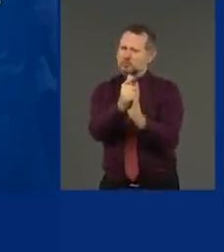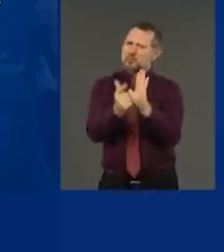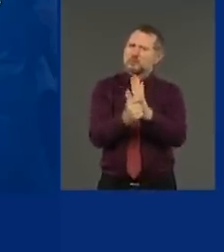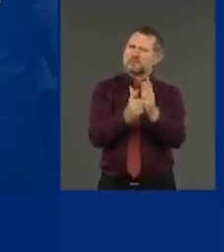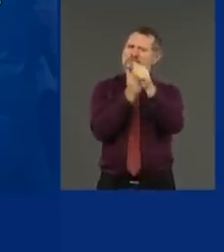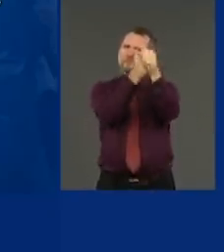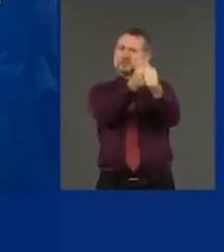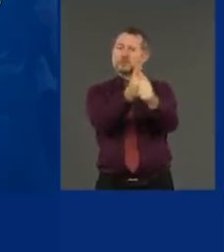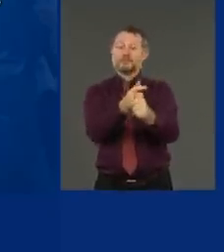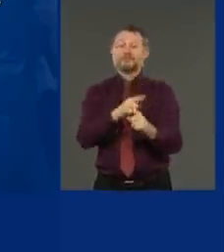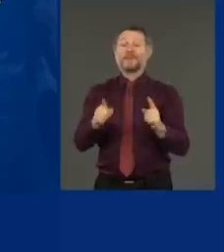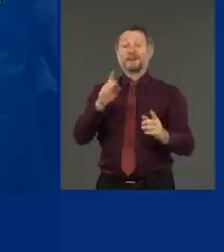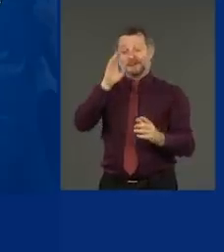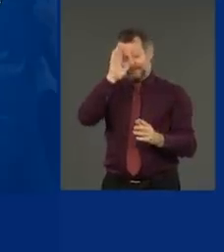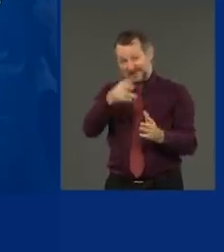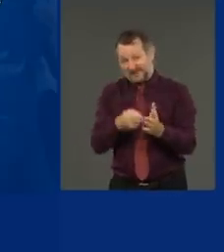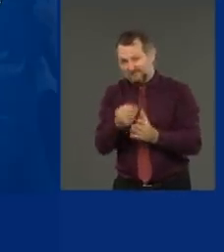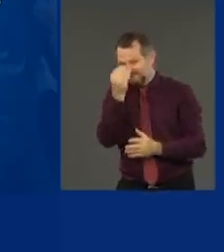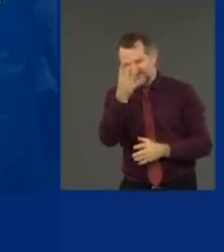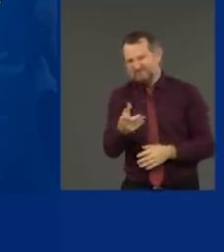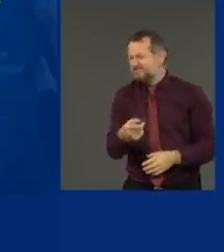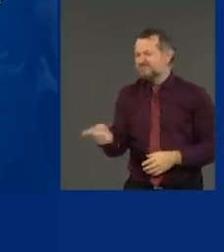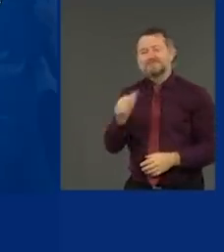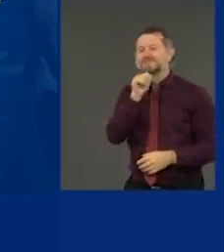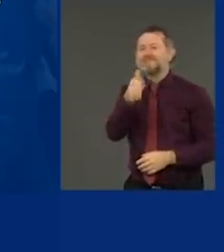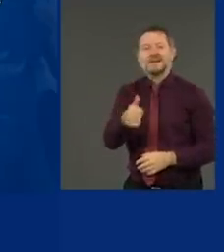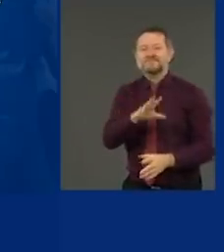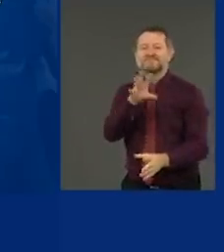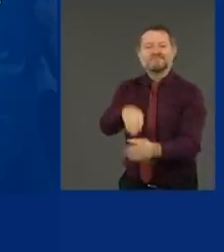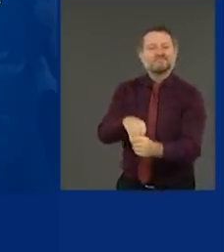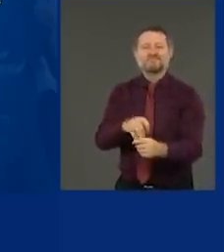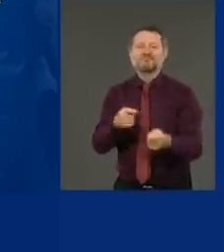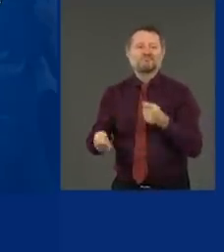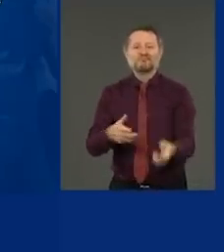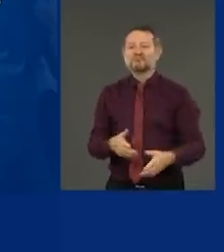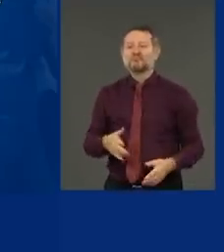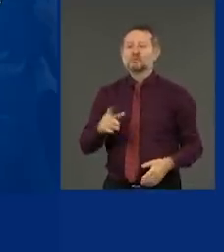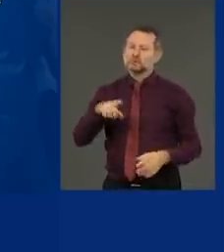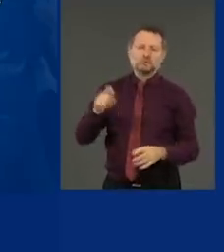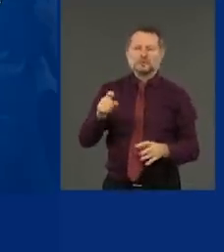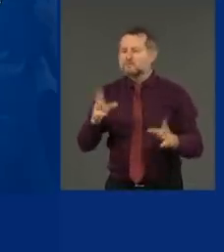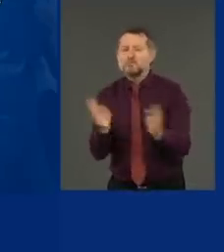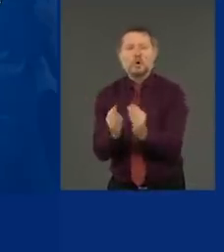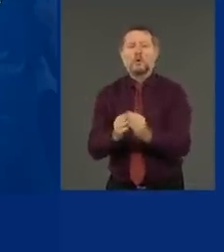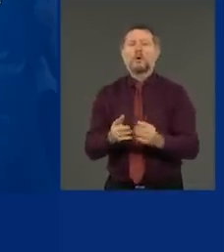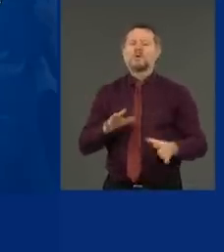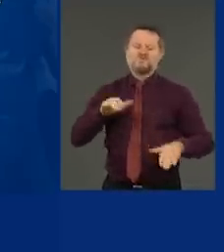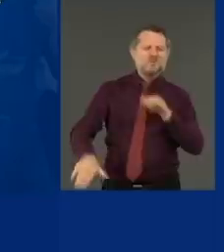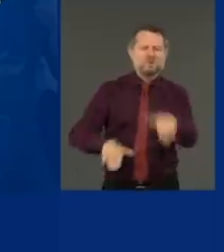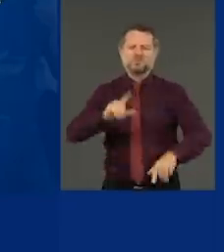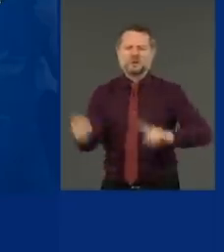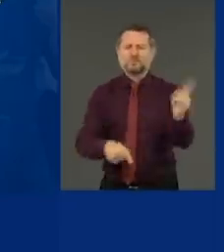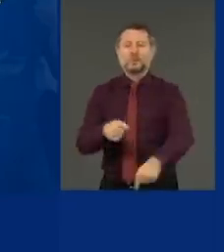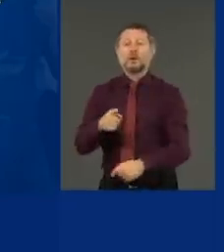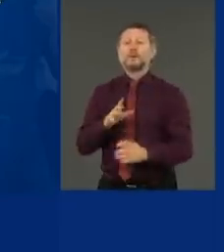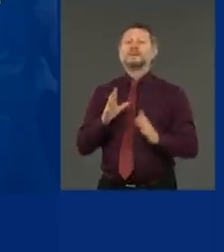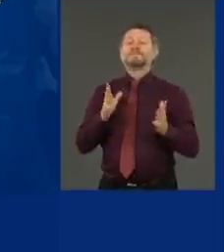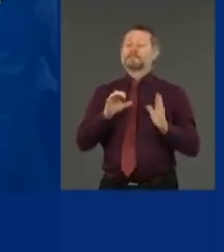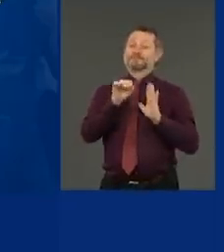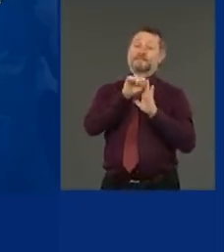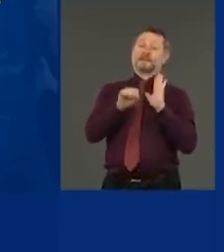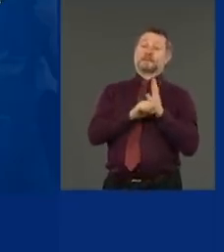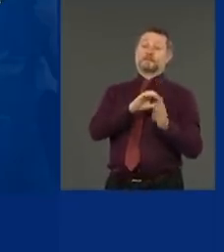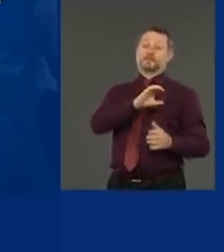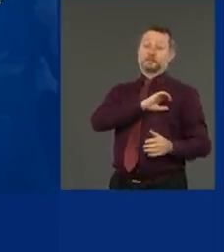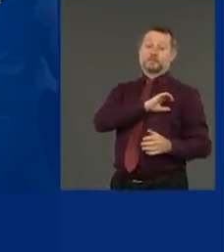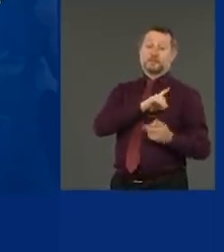Frankly, they're not doing it in some places to the extent they should be doing it. State Police and the State Liquor Authority